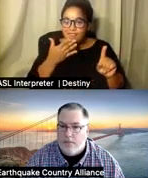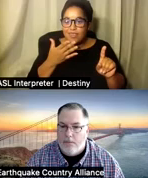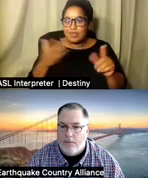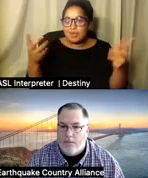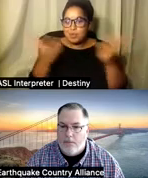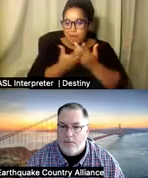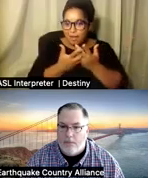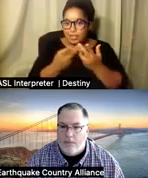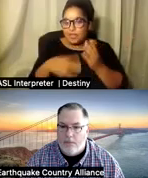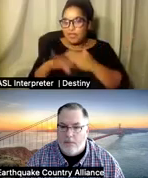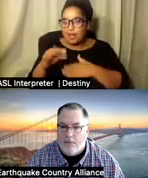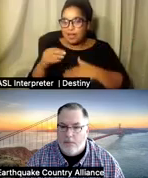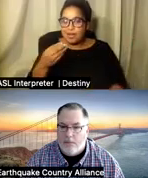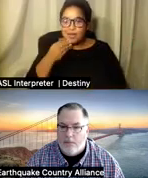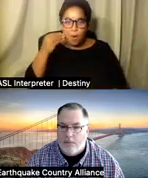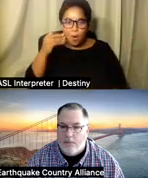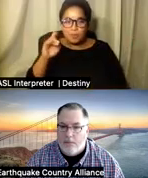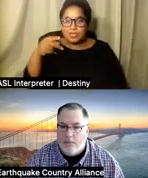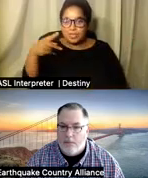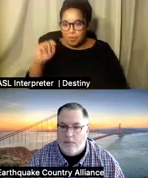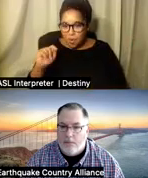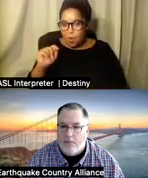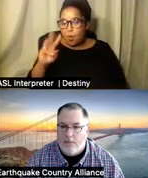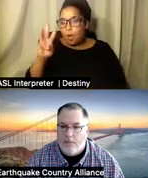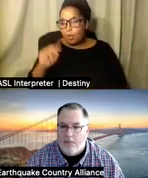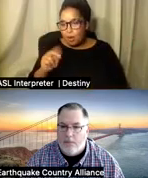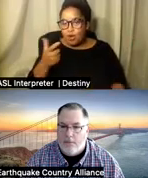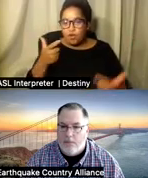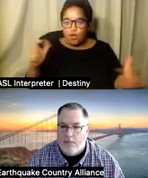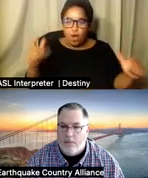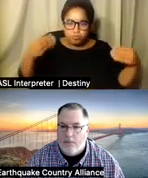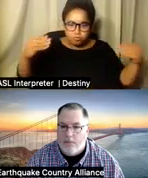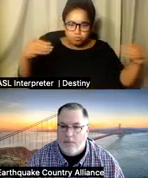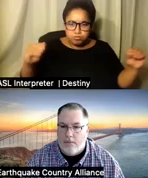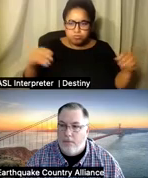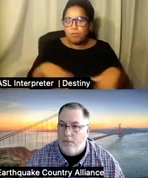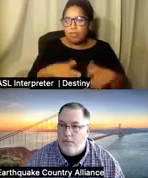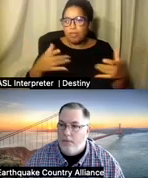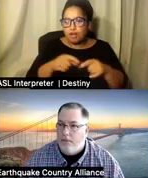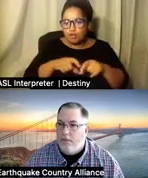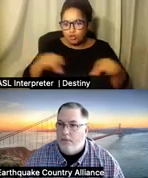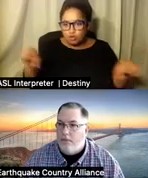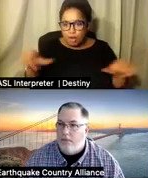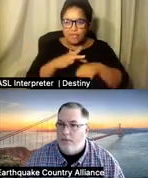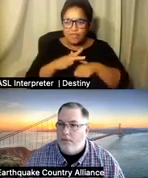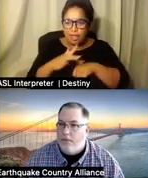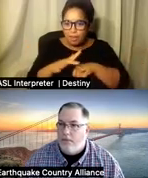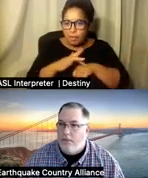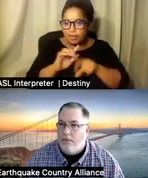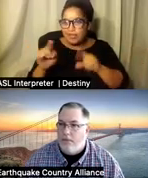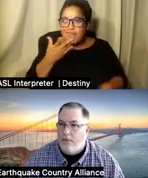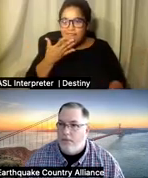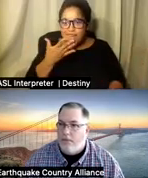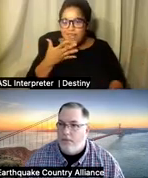these in Home Depot, Lowe's, Walmart, any of the major retailers. And there's other straps available too, but we have different colors that you can use